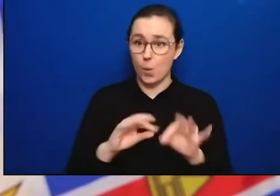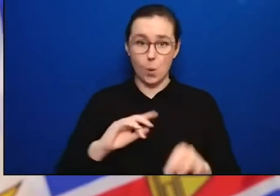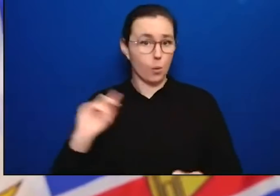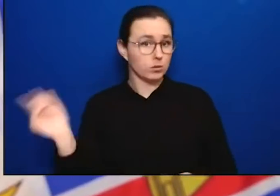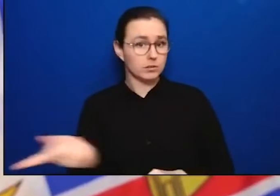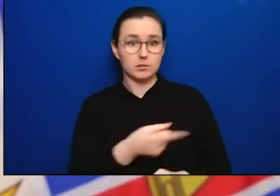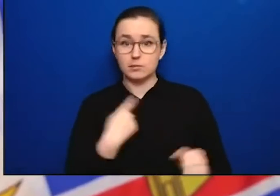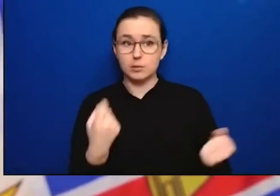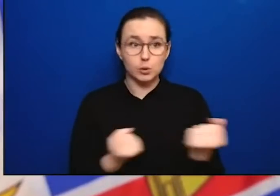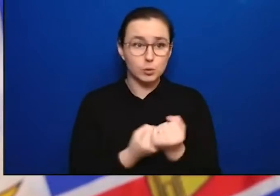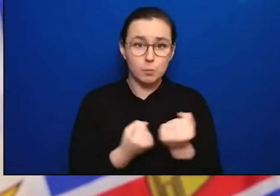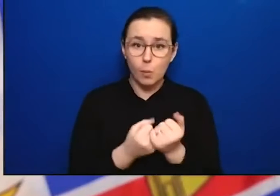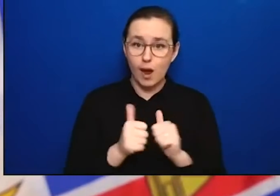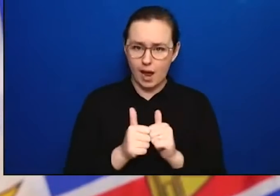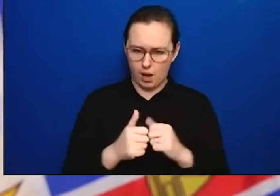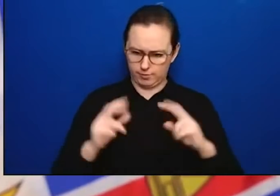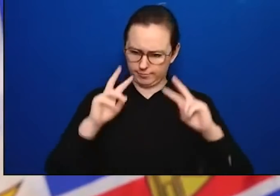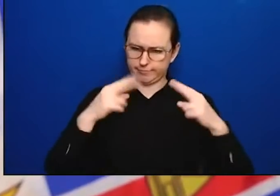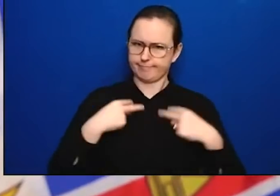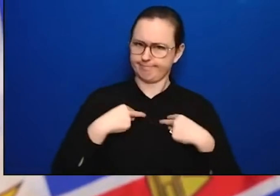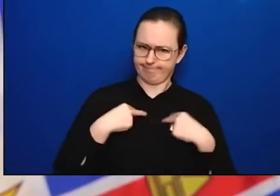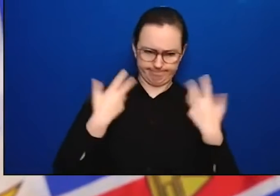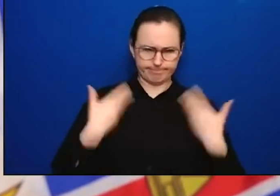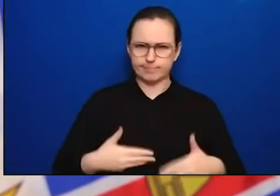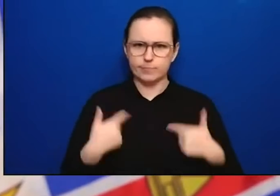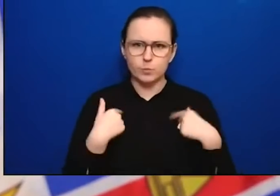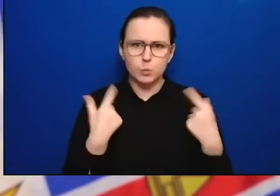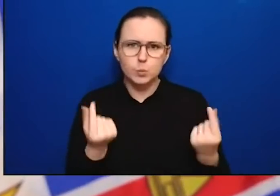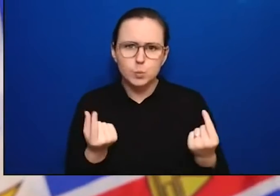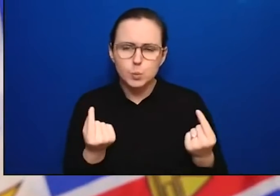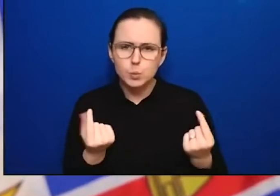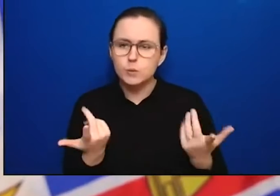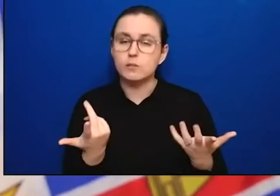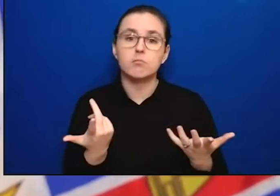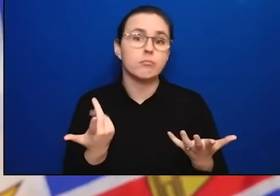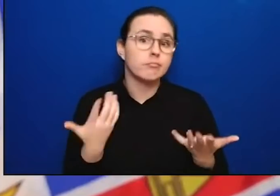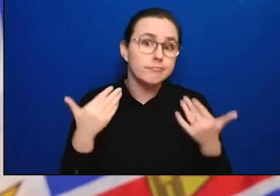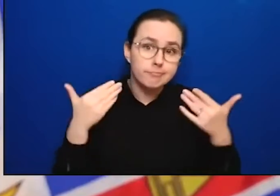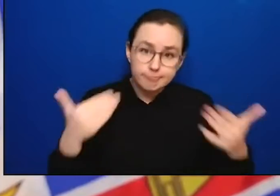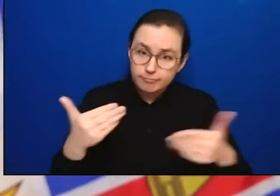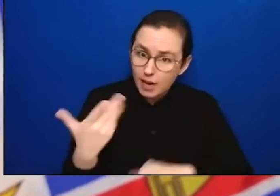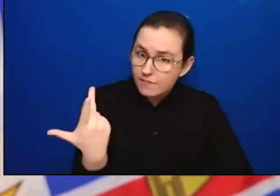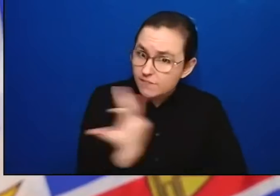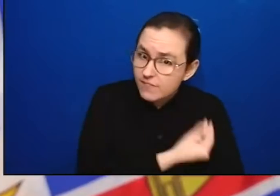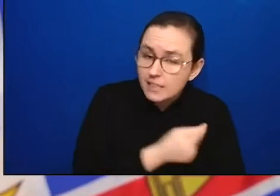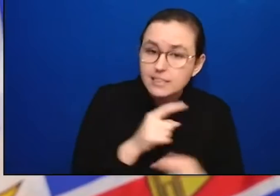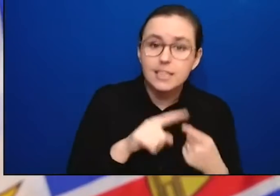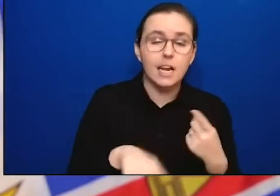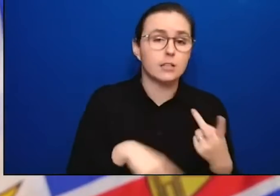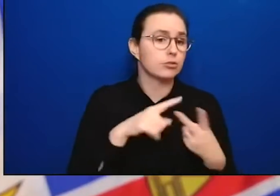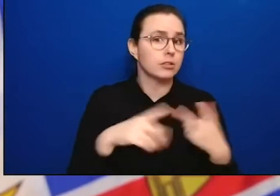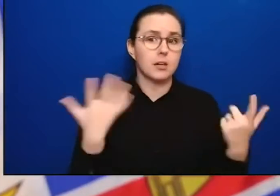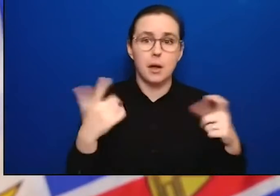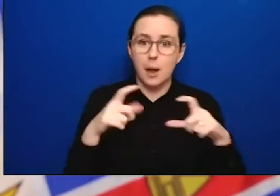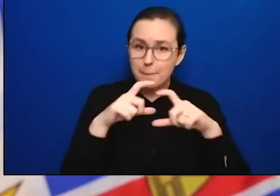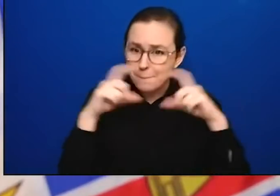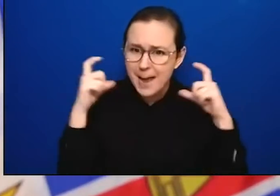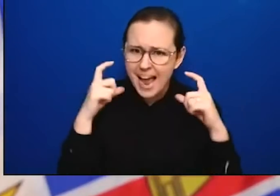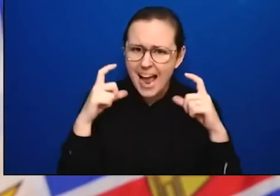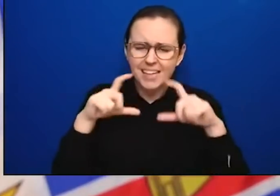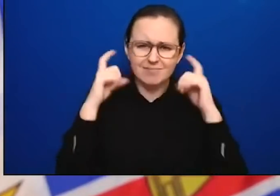accommodation settings. It means doing what we all have a role to do, doing what we have been doing, as I